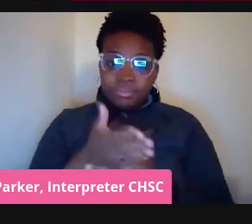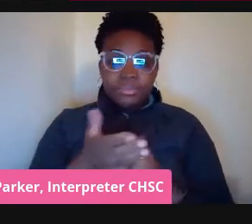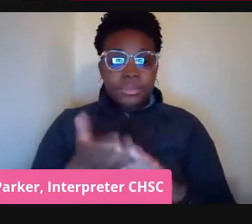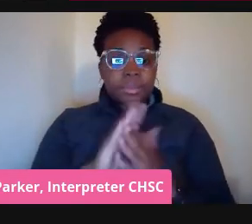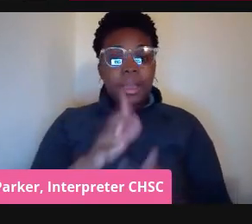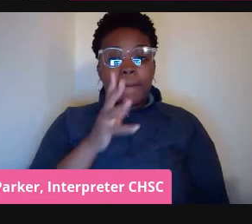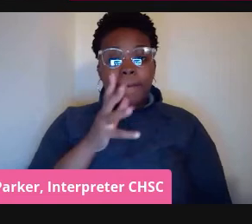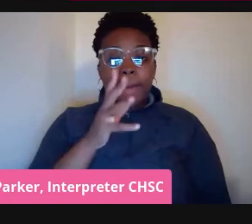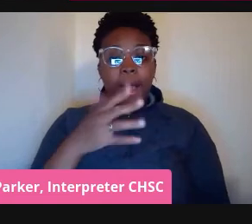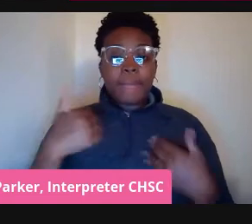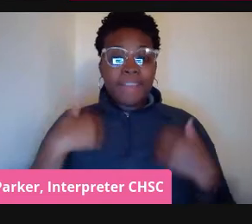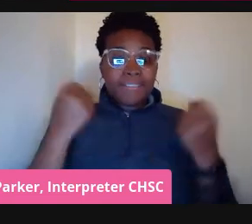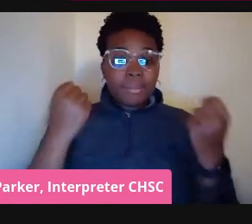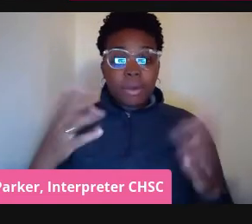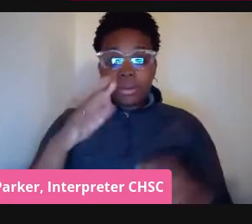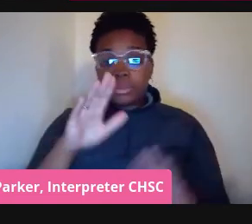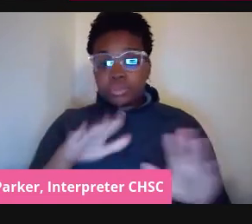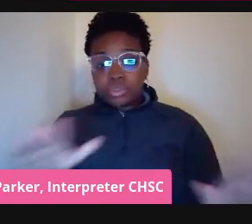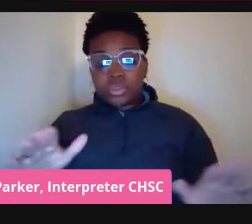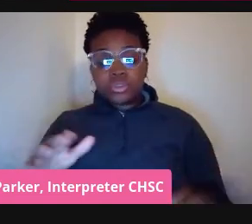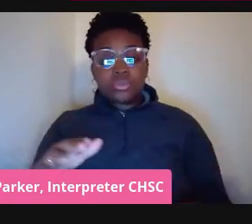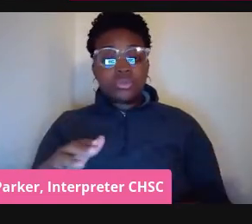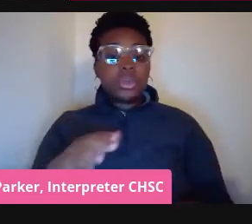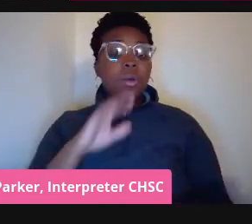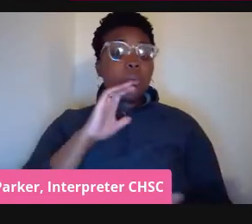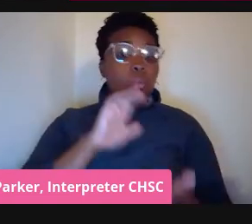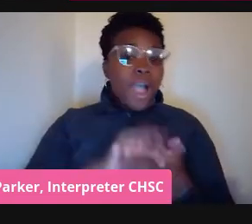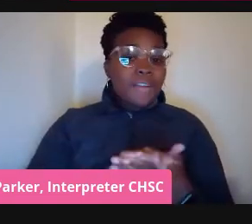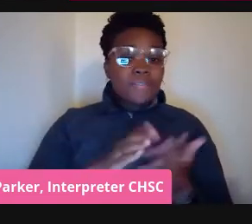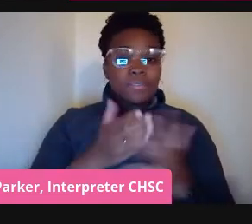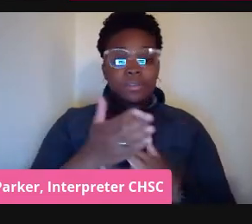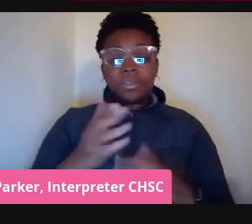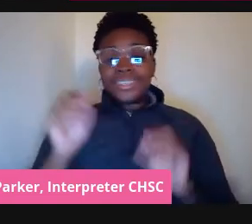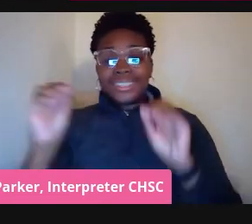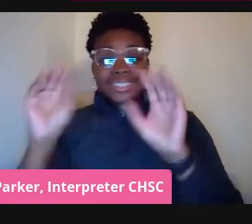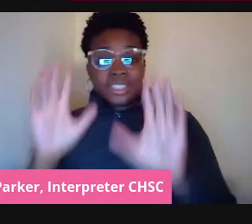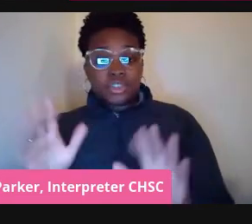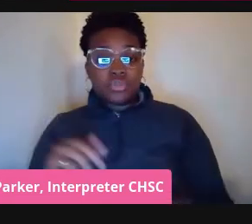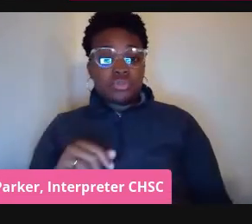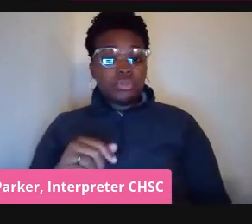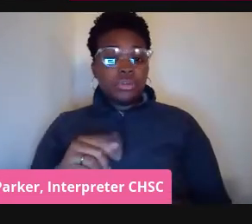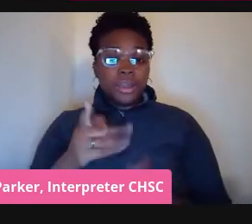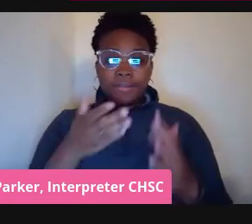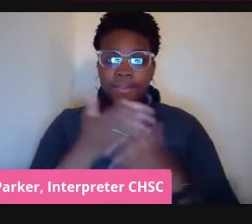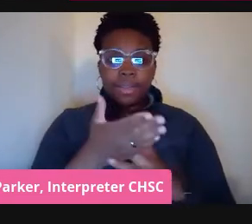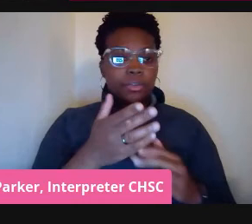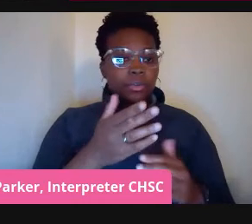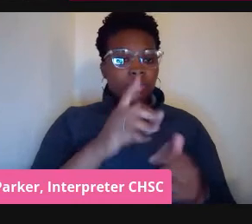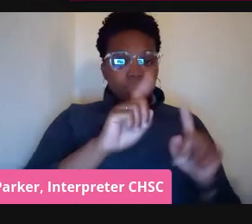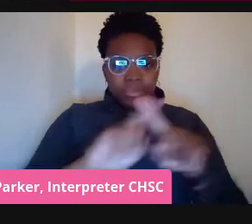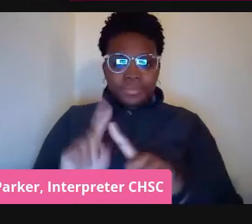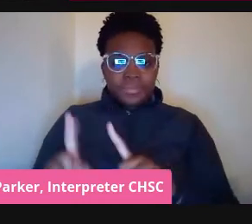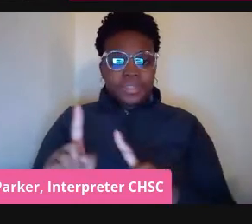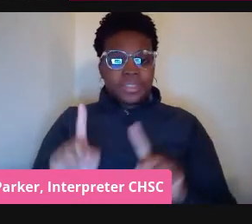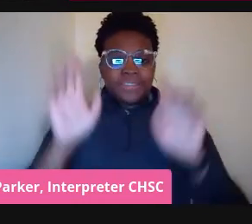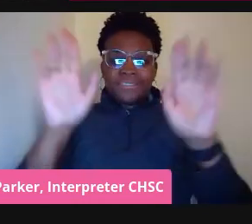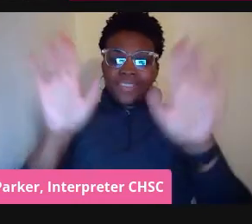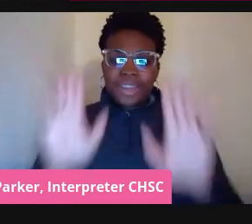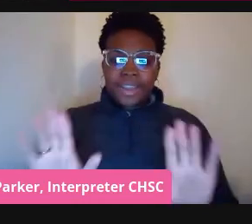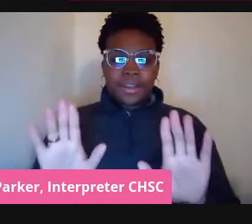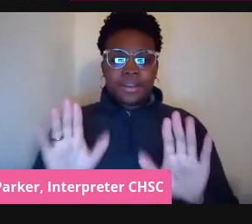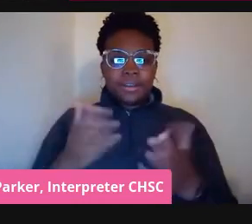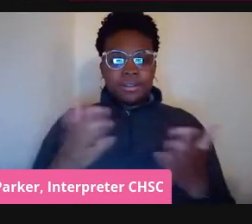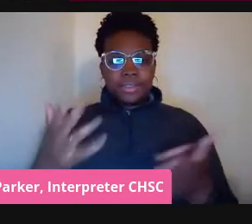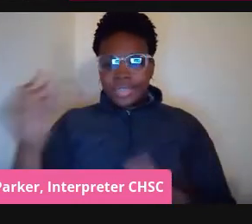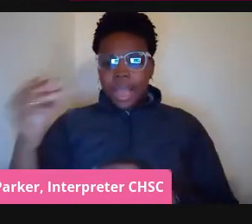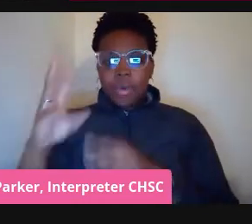of multiple children, push through being a wife, push through being a teacher, pushing through all these phenomenal, wonderful things that we're doing out in the